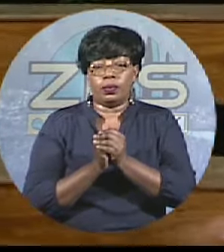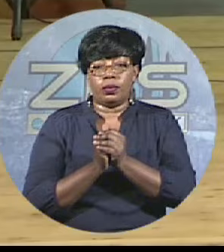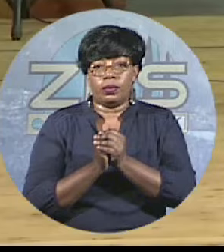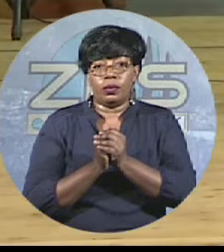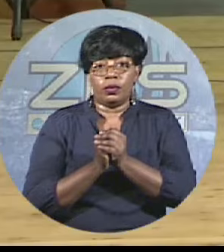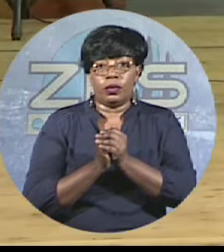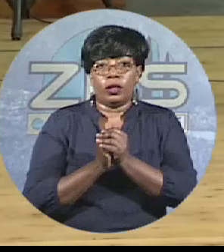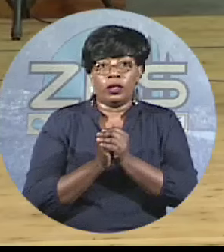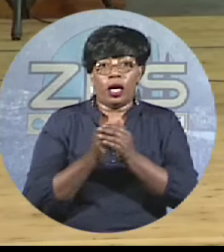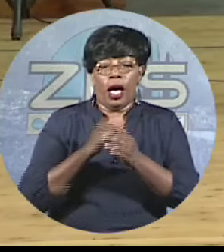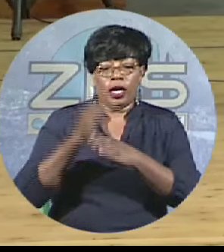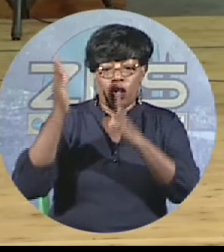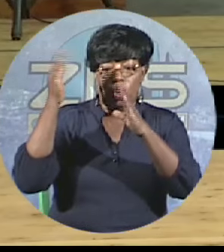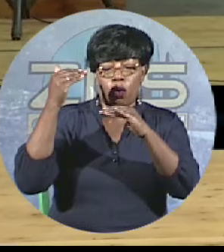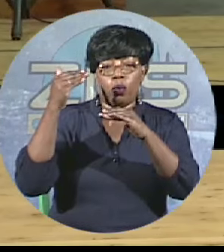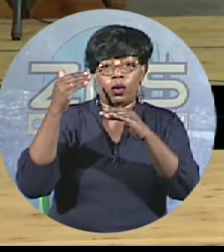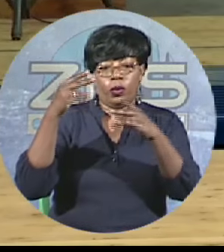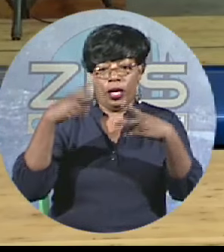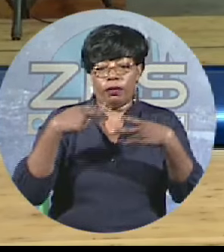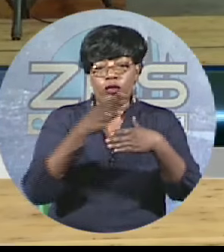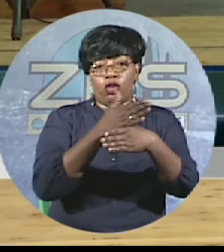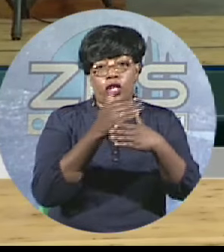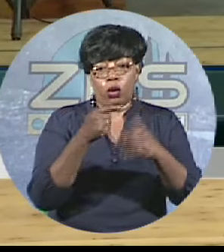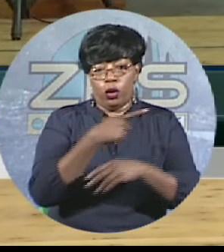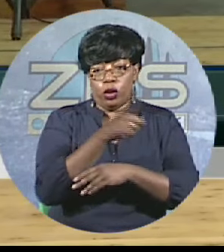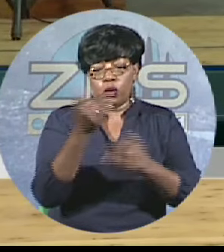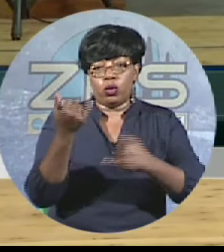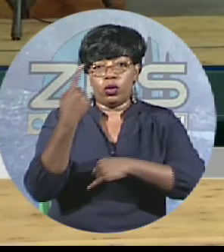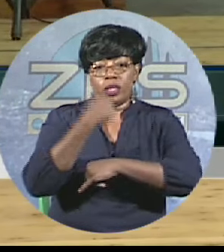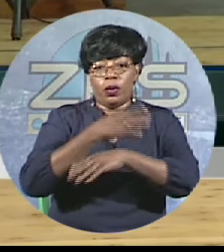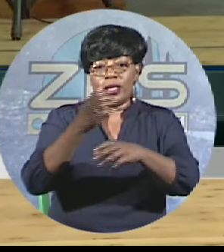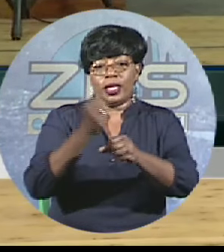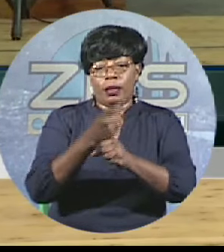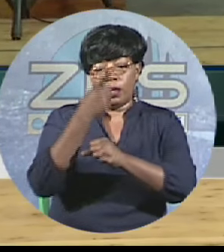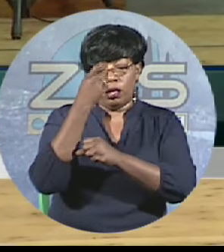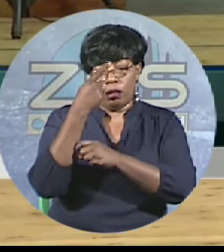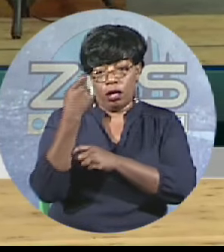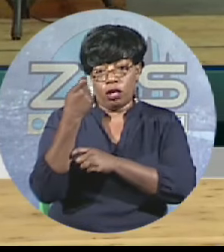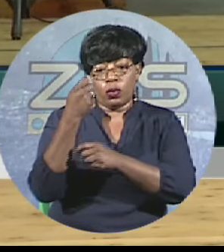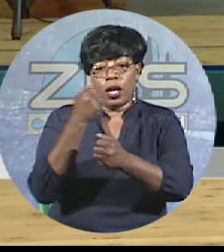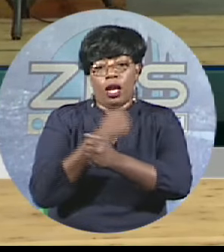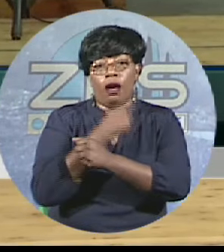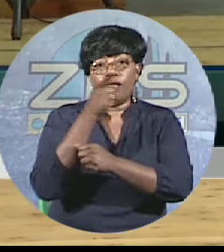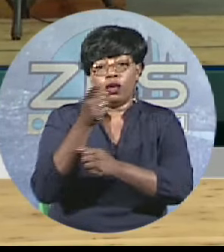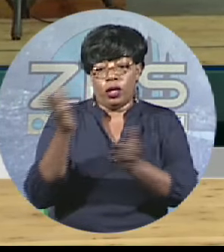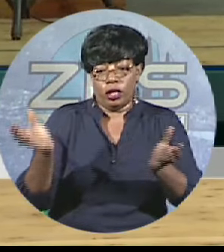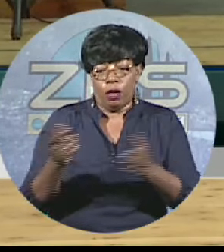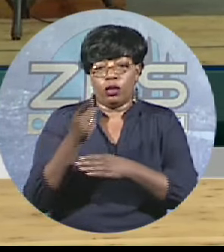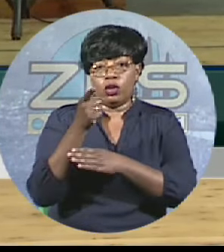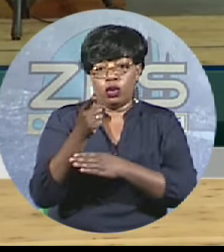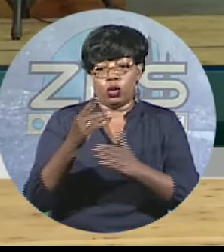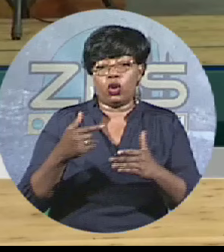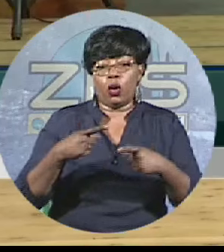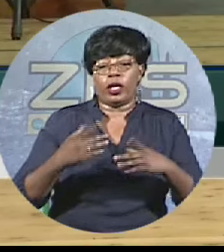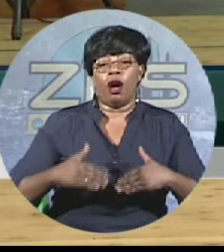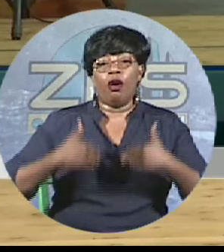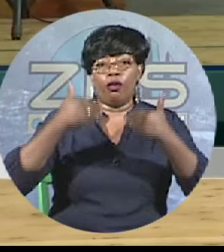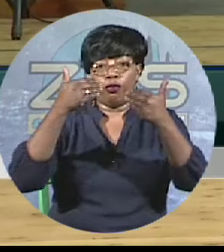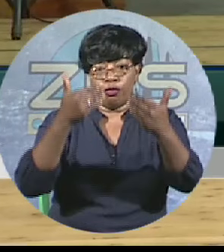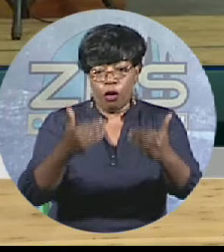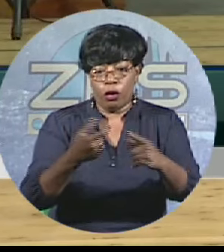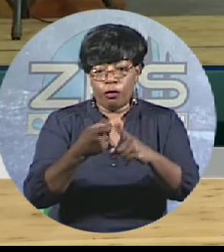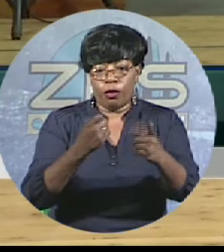hope what we have to share with you today, that you take it because we love you. And I want to encourage you moving forward from this